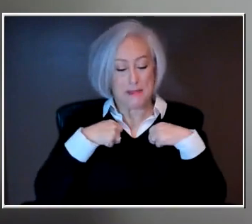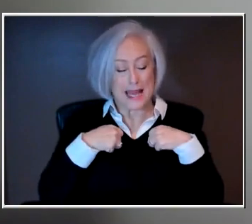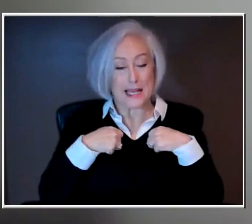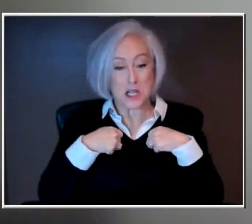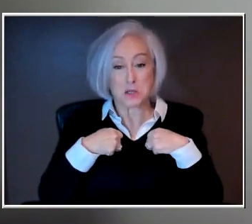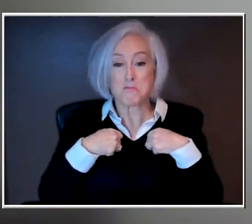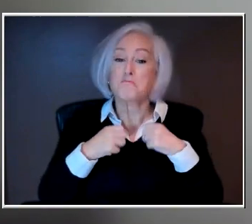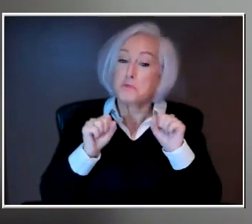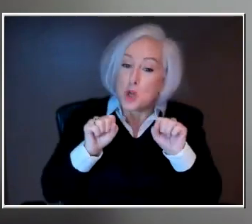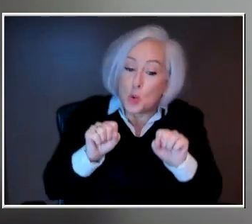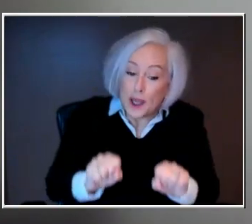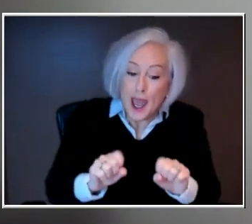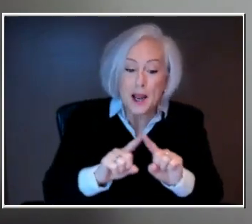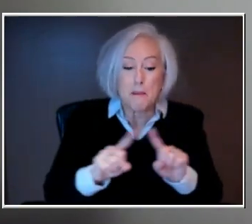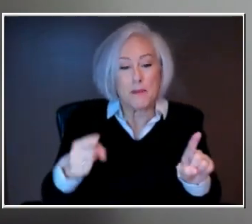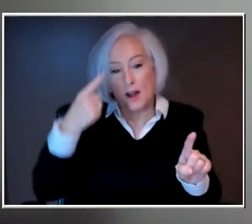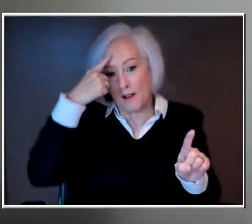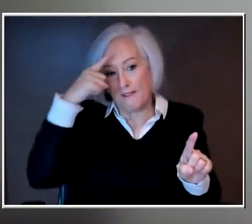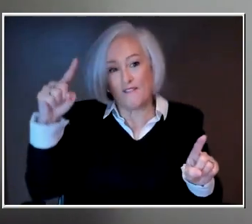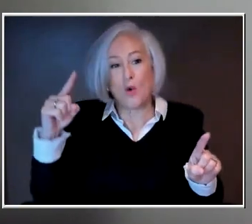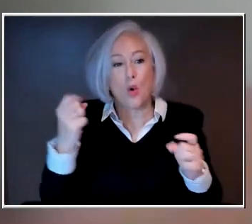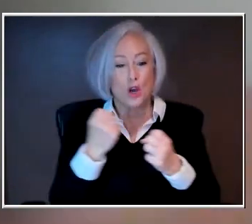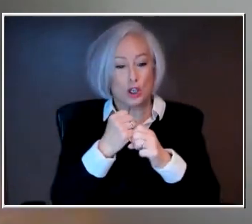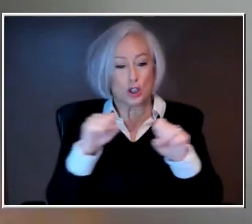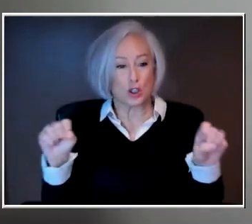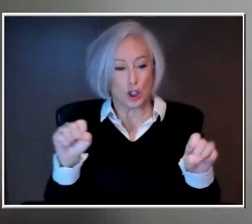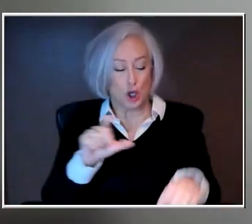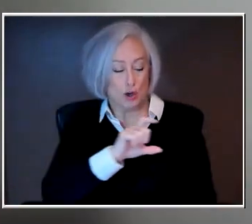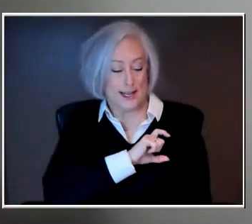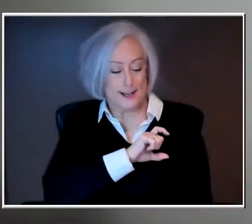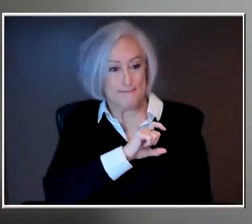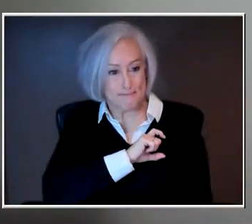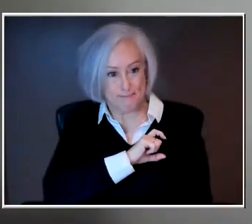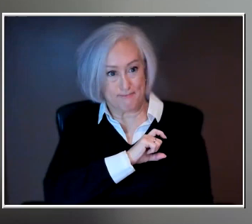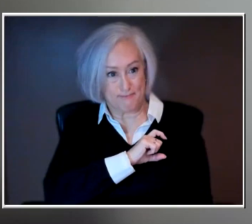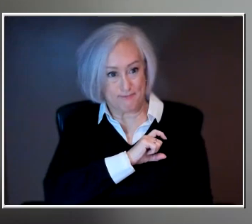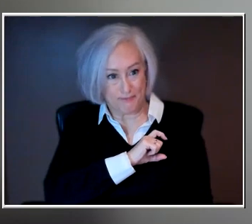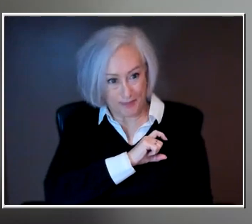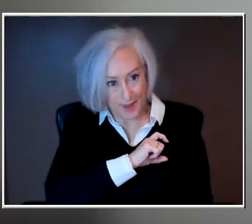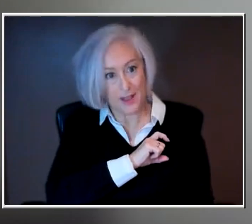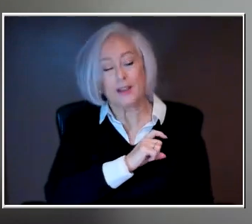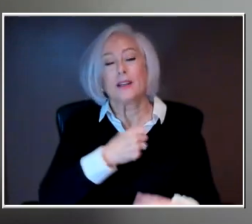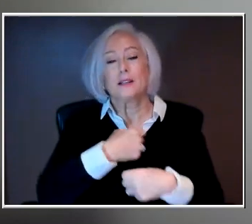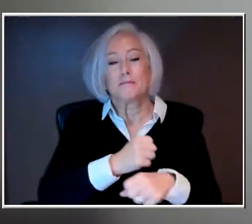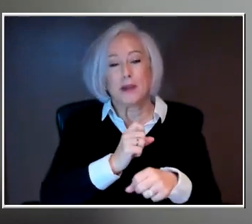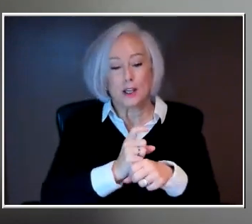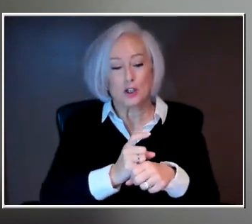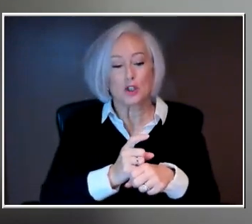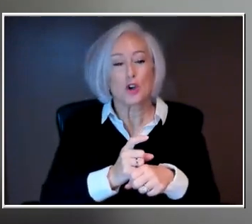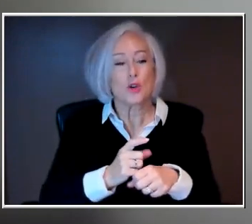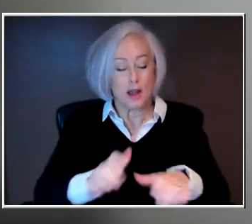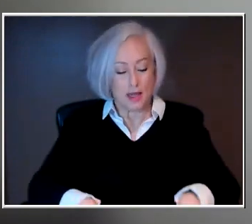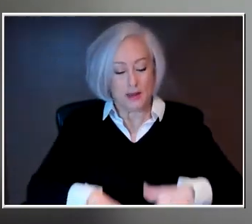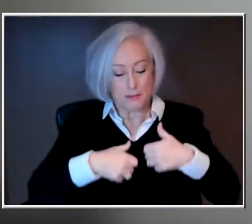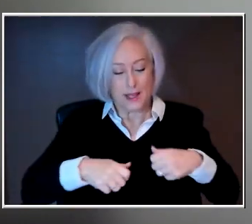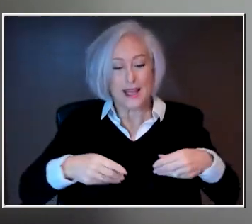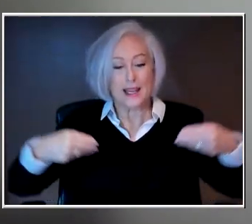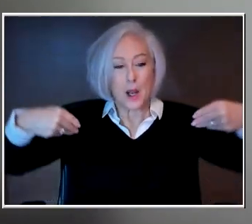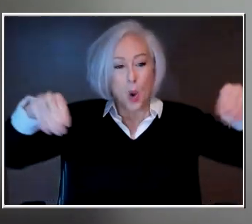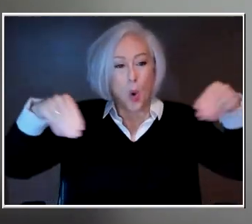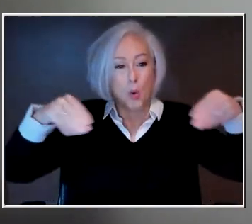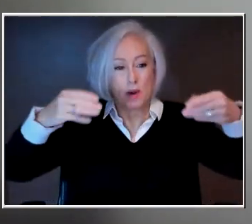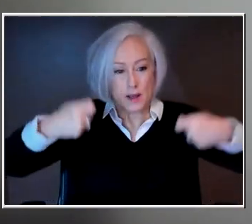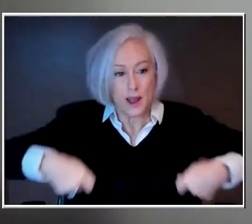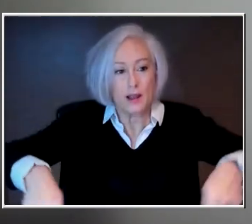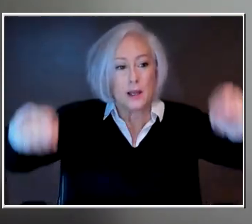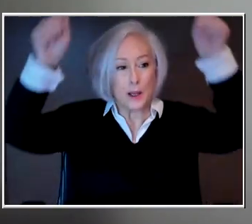make security go a little faster, to put those kind of things around your shoulder as you're coming in,